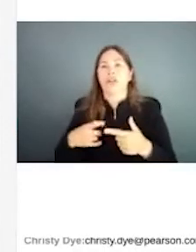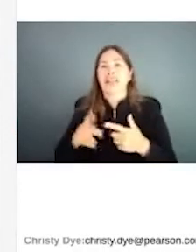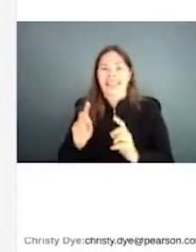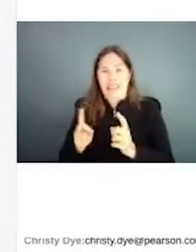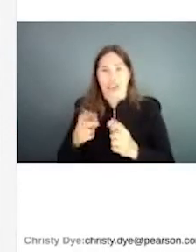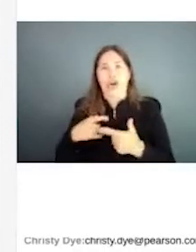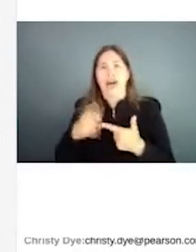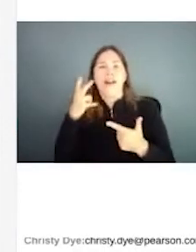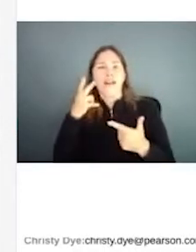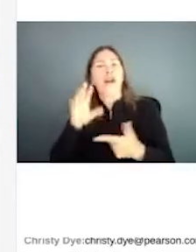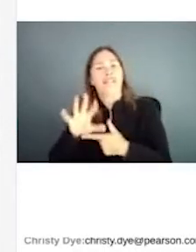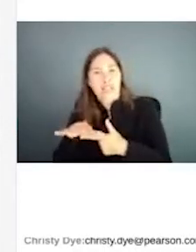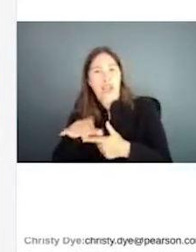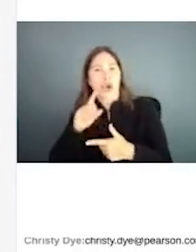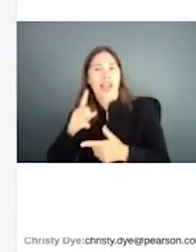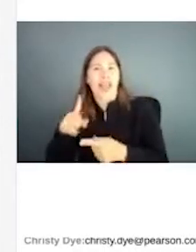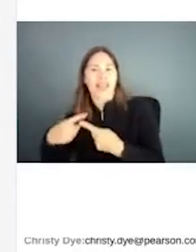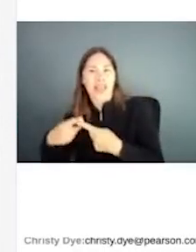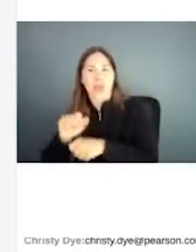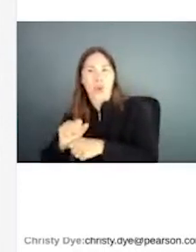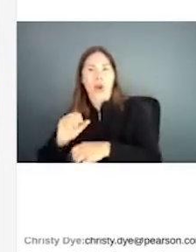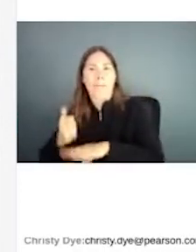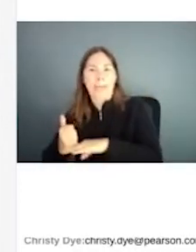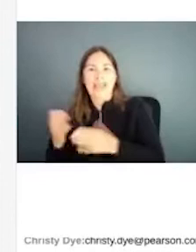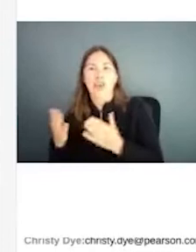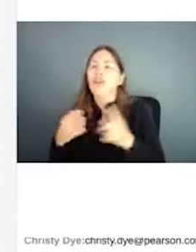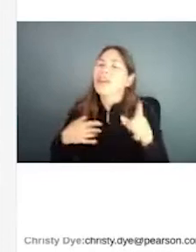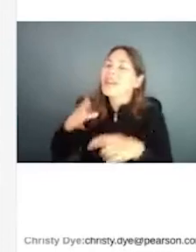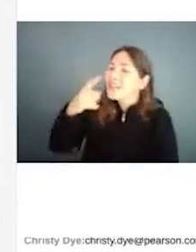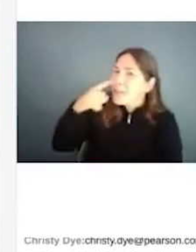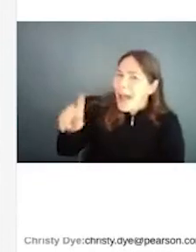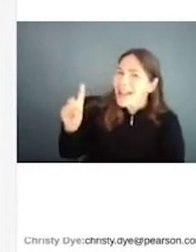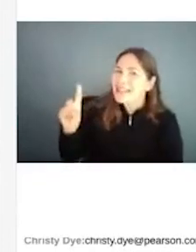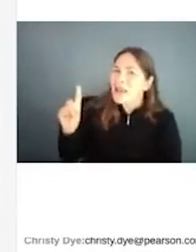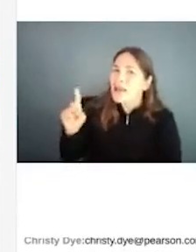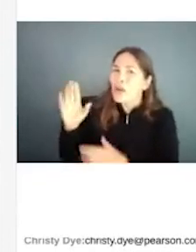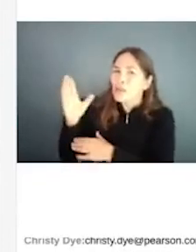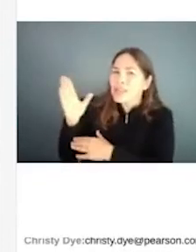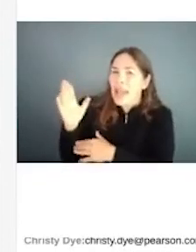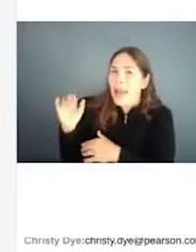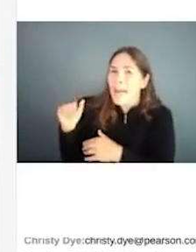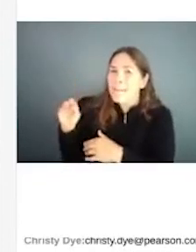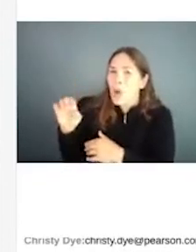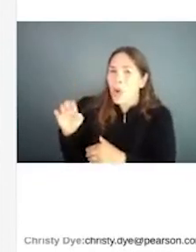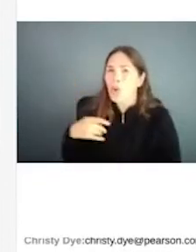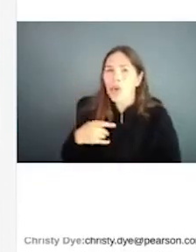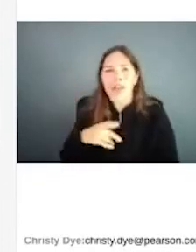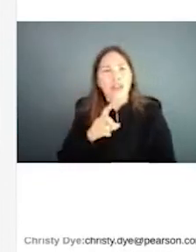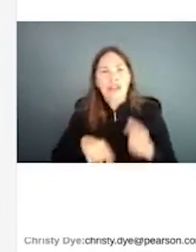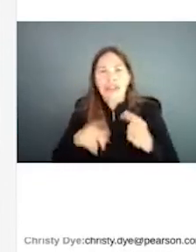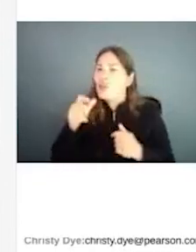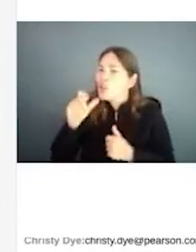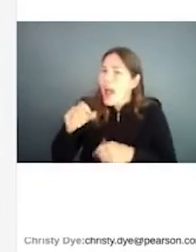or some sort of work-based learning. Dennis, can you put it in present mode, please? You can't see my screen? You're not